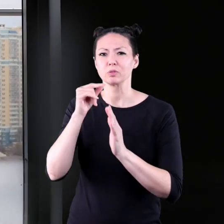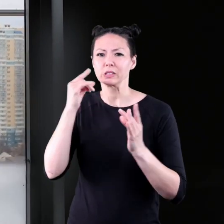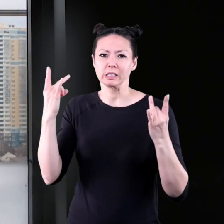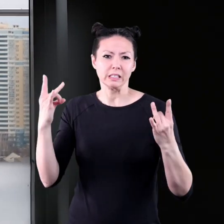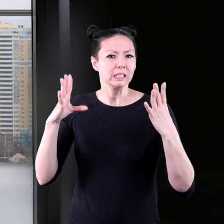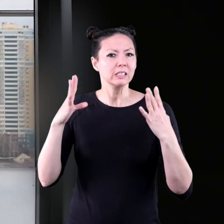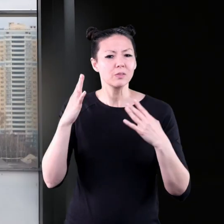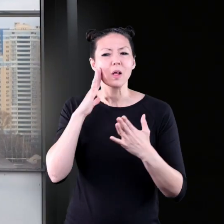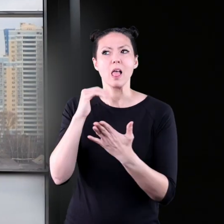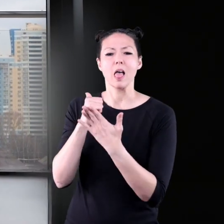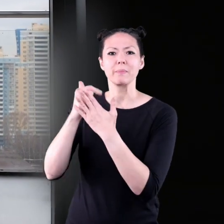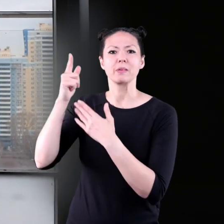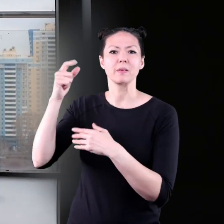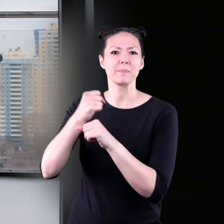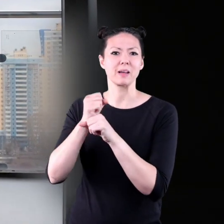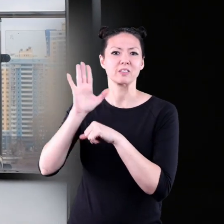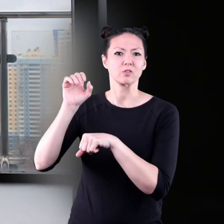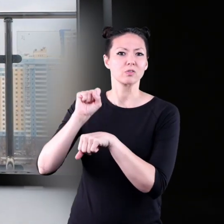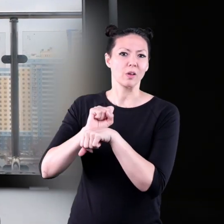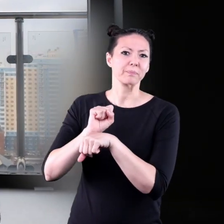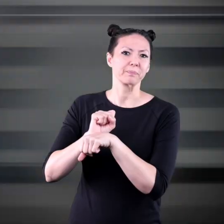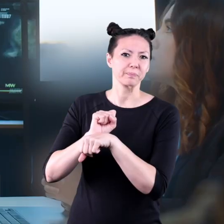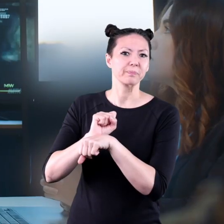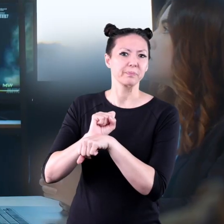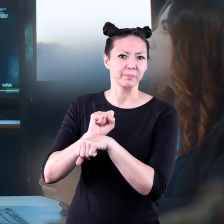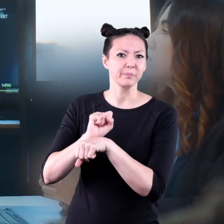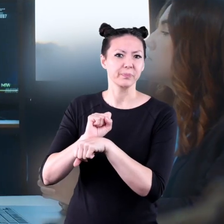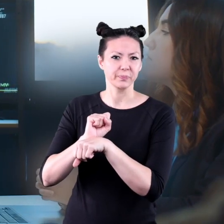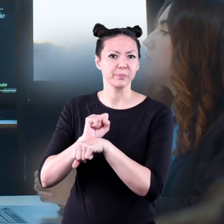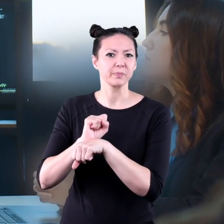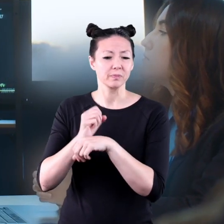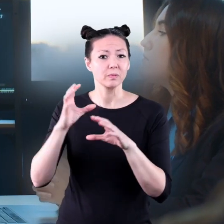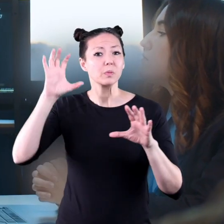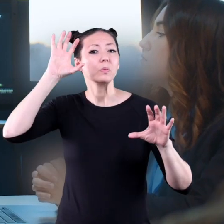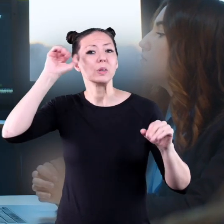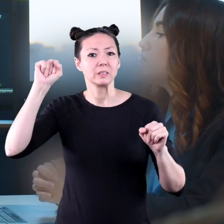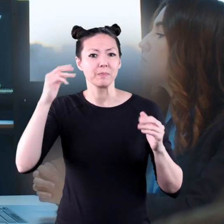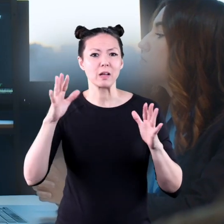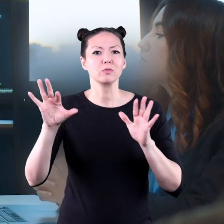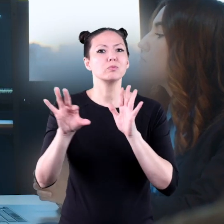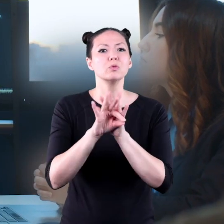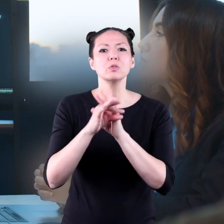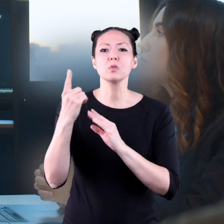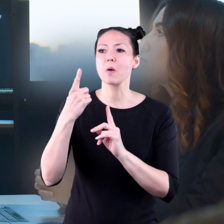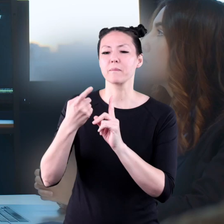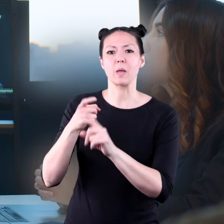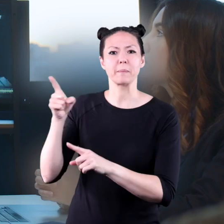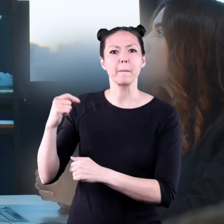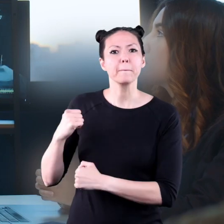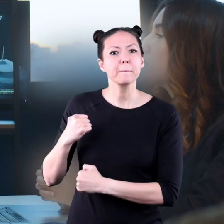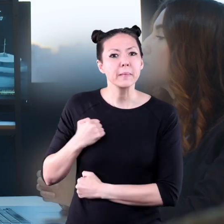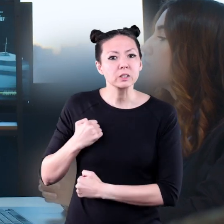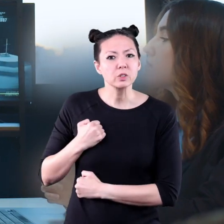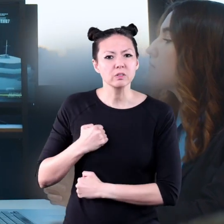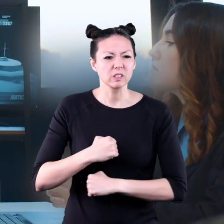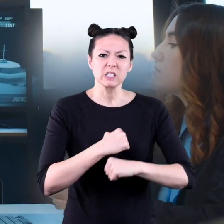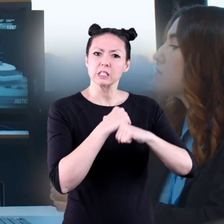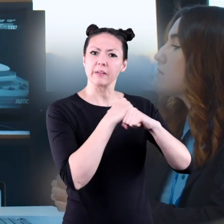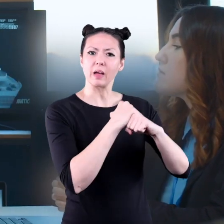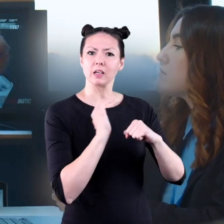or her with his or her job. The President might choose someone from the military to be over defending our